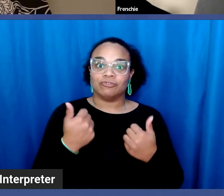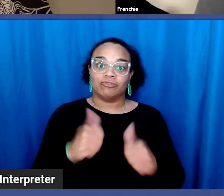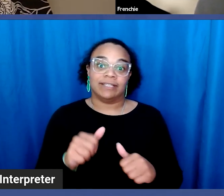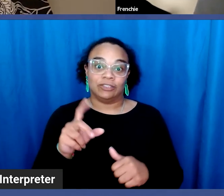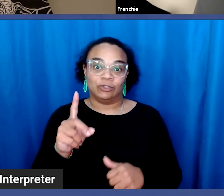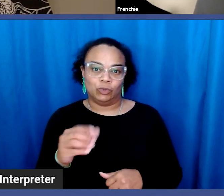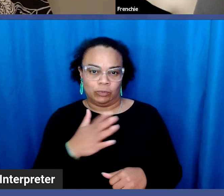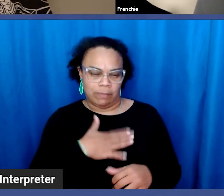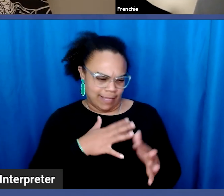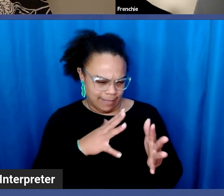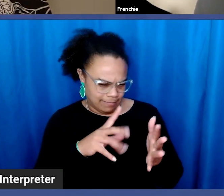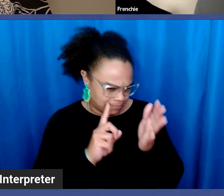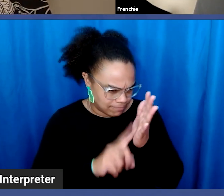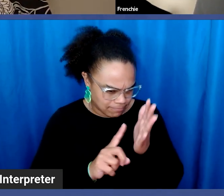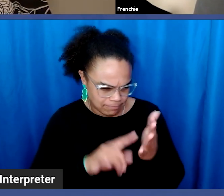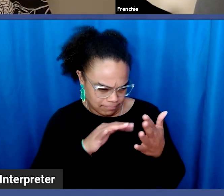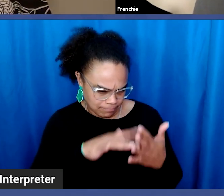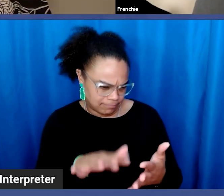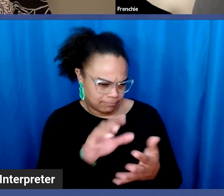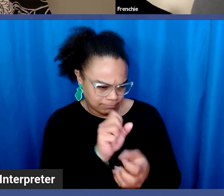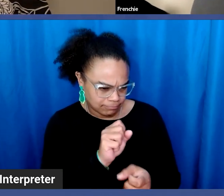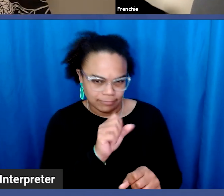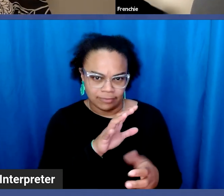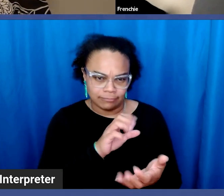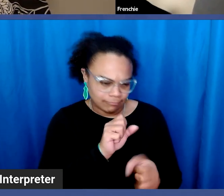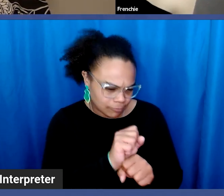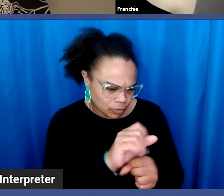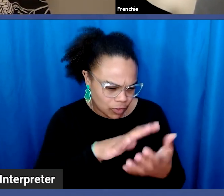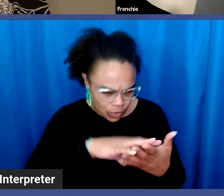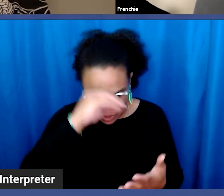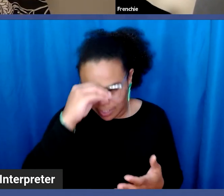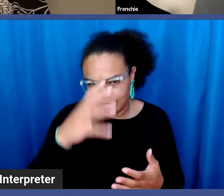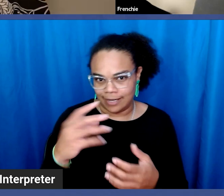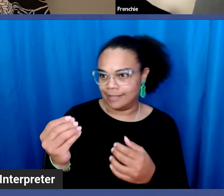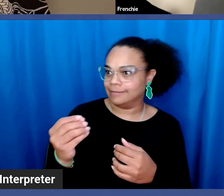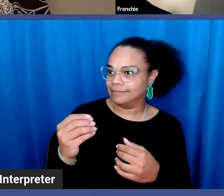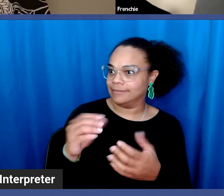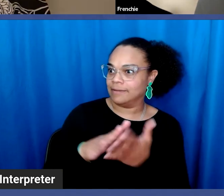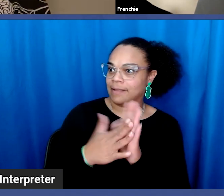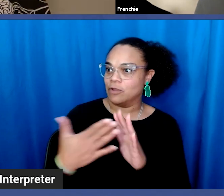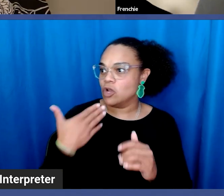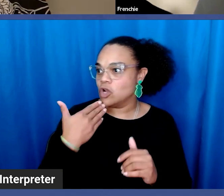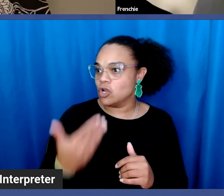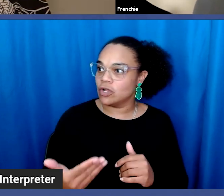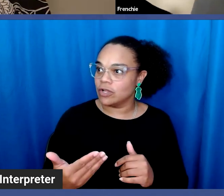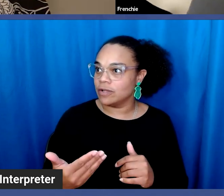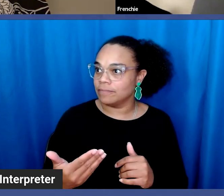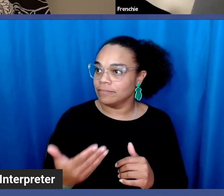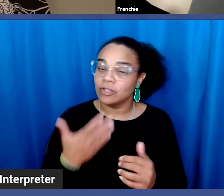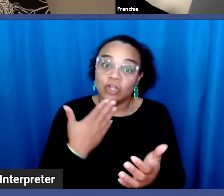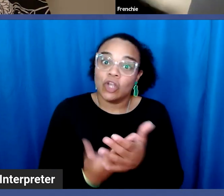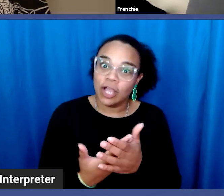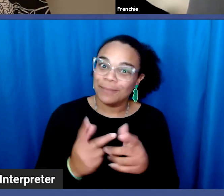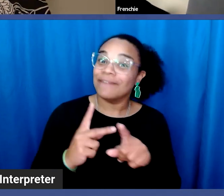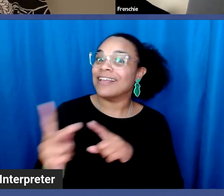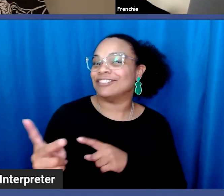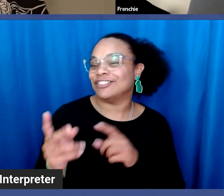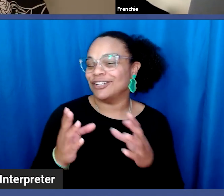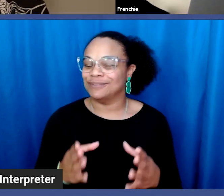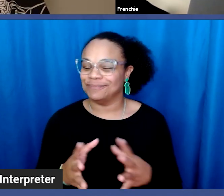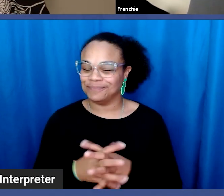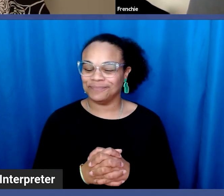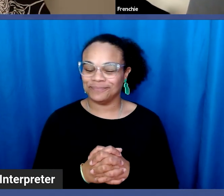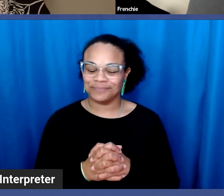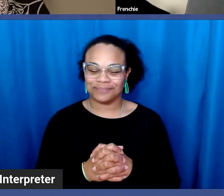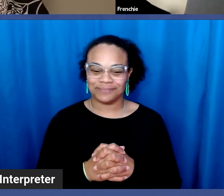due diligence and just be a good, a good professional